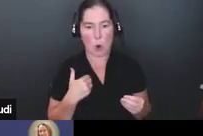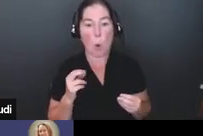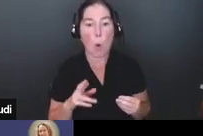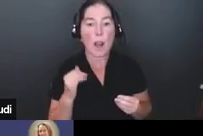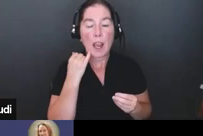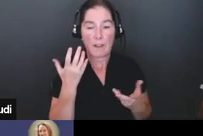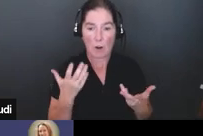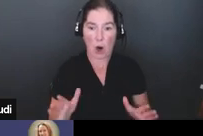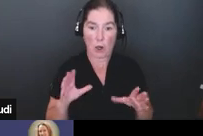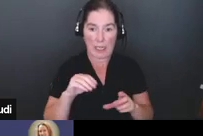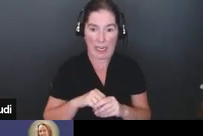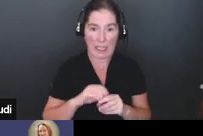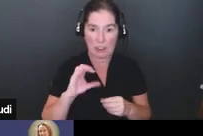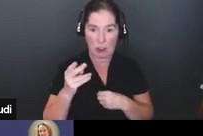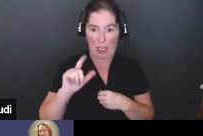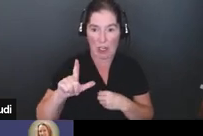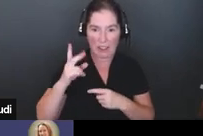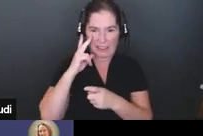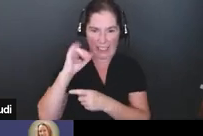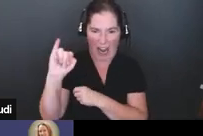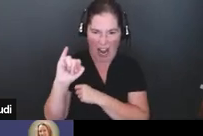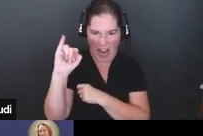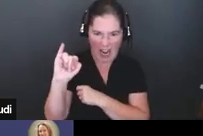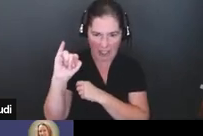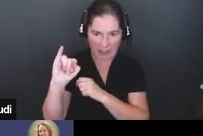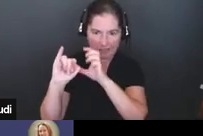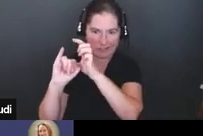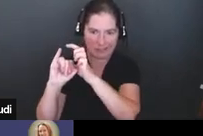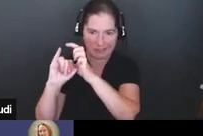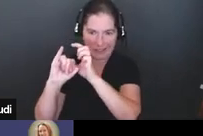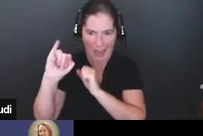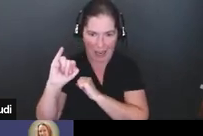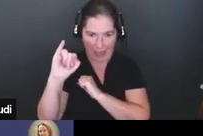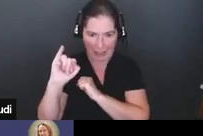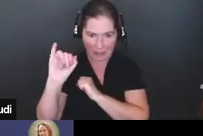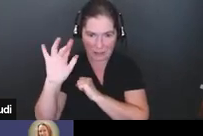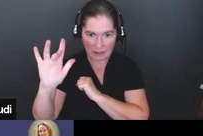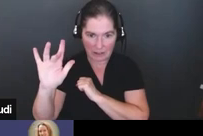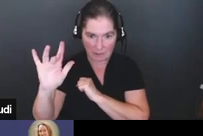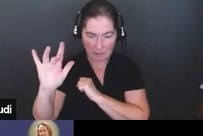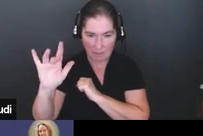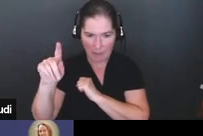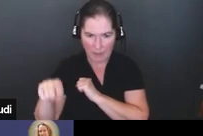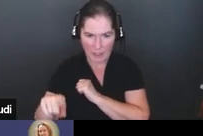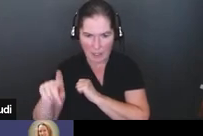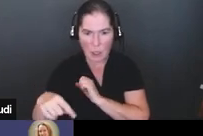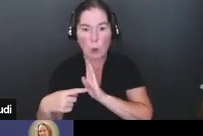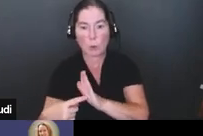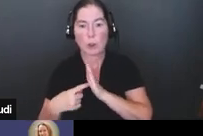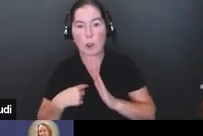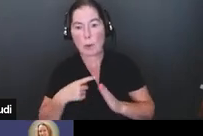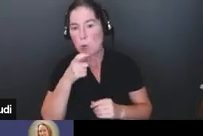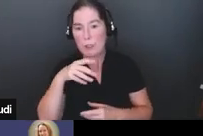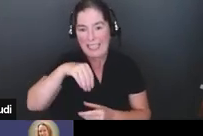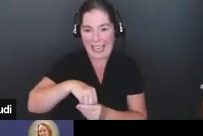the channel and I come up to this little eye in the top right-hand corner, it's going to show me who's in it.